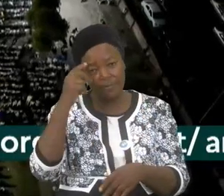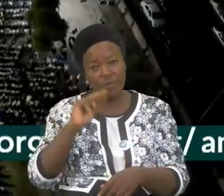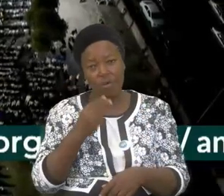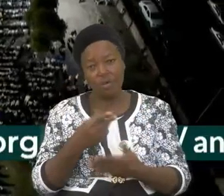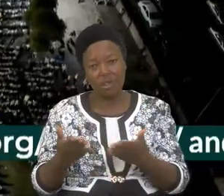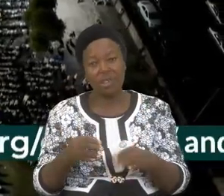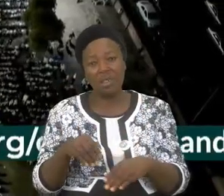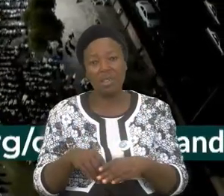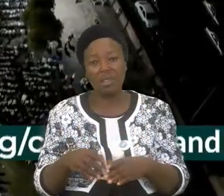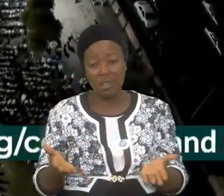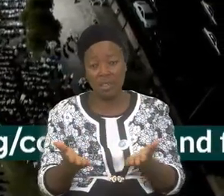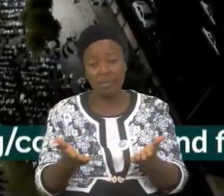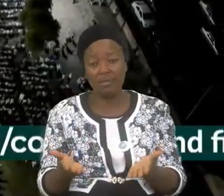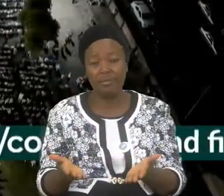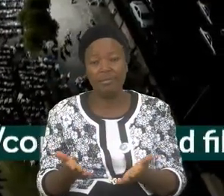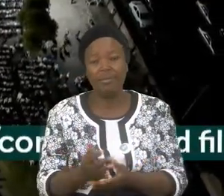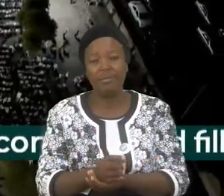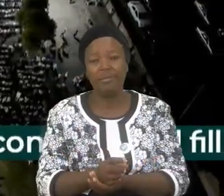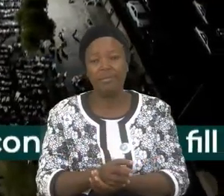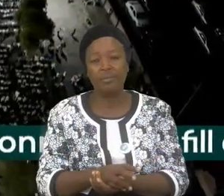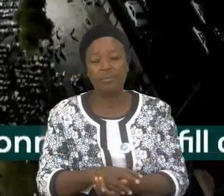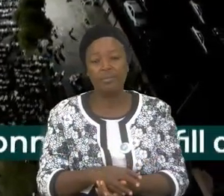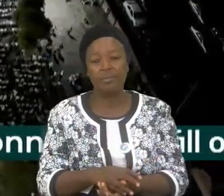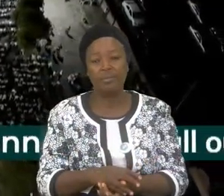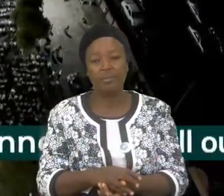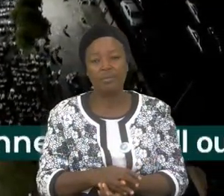if you are giving your life to Christ,